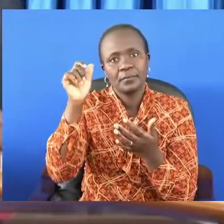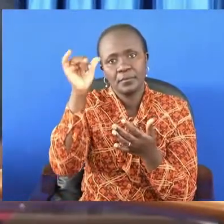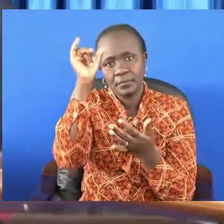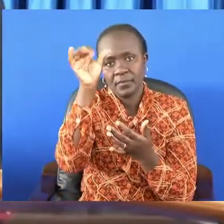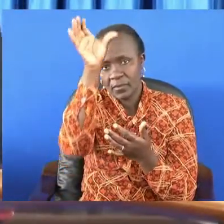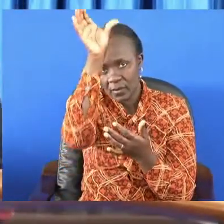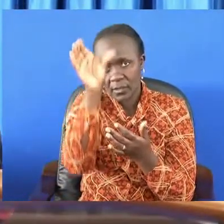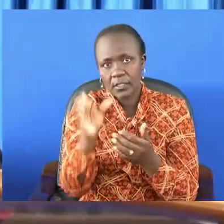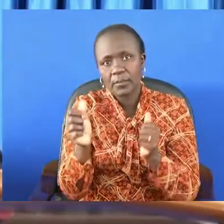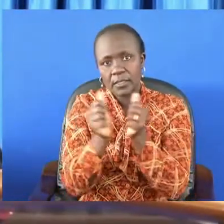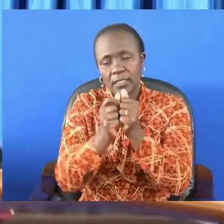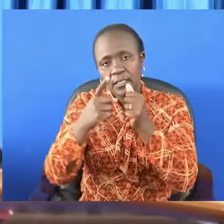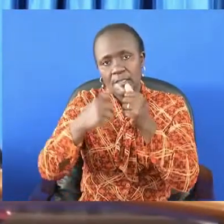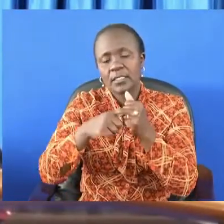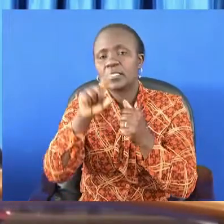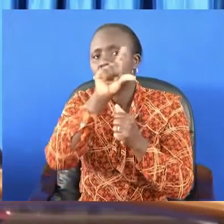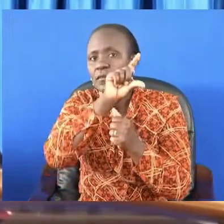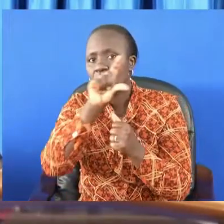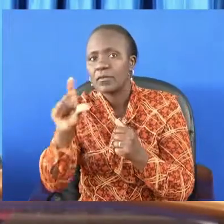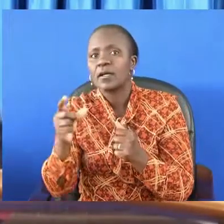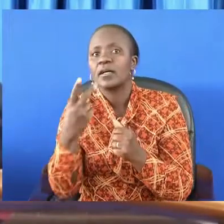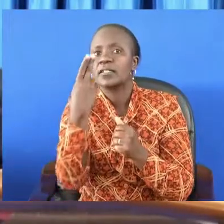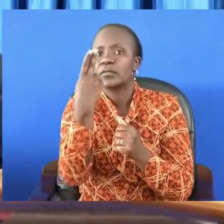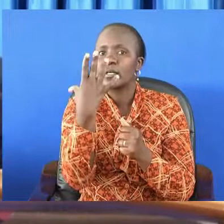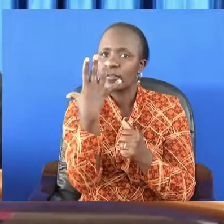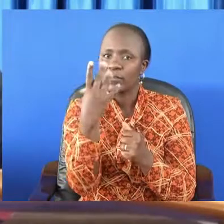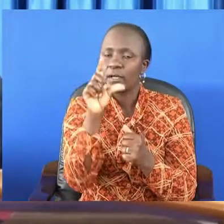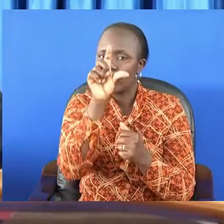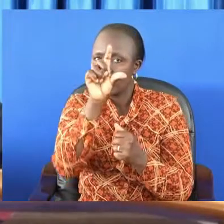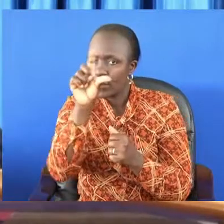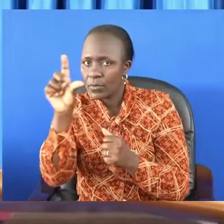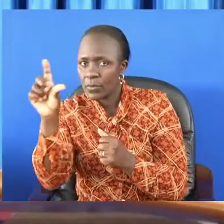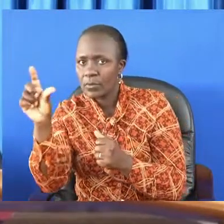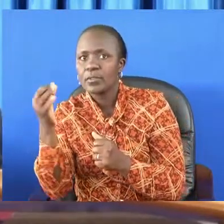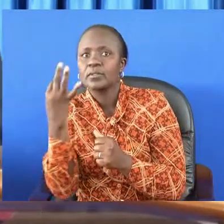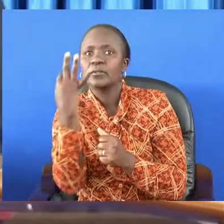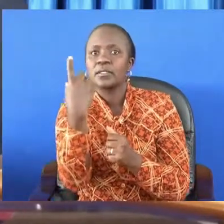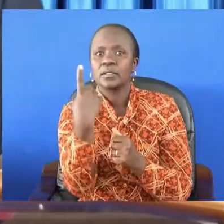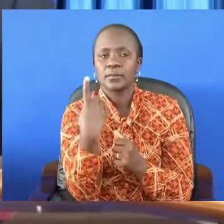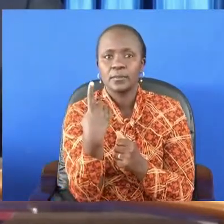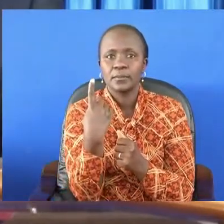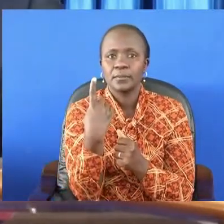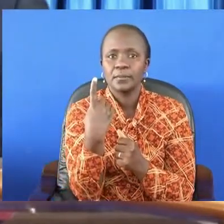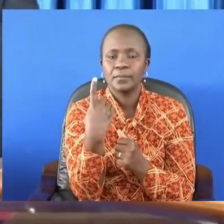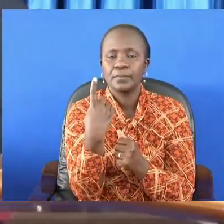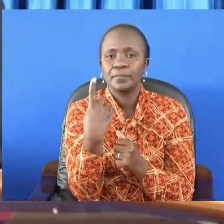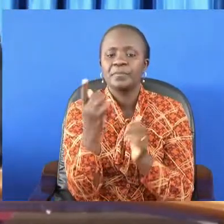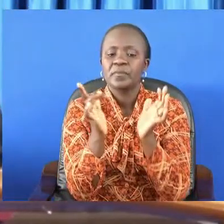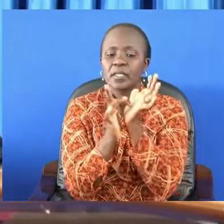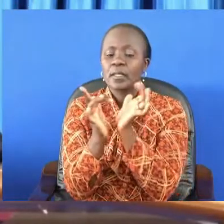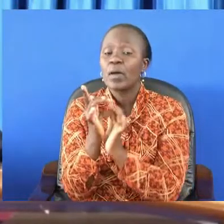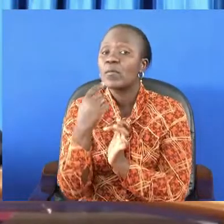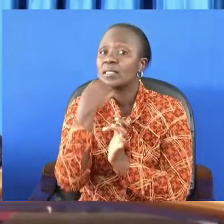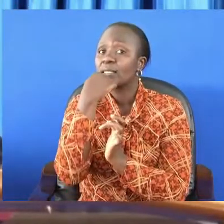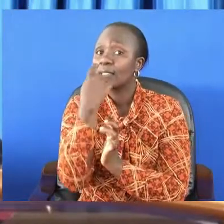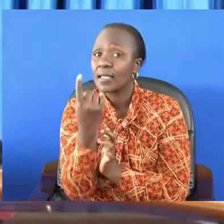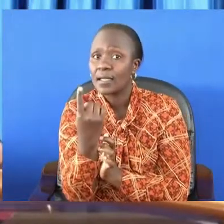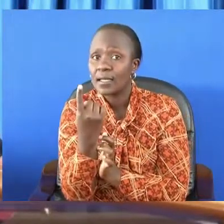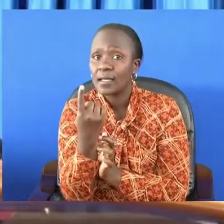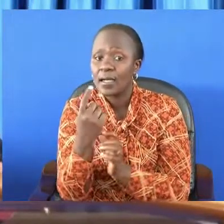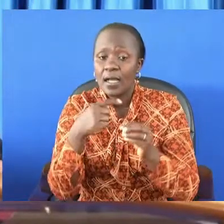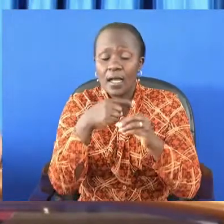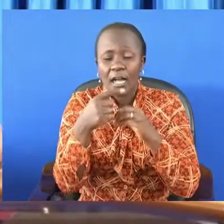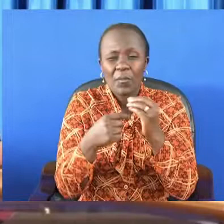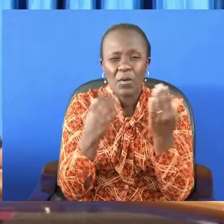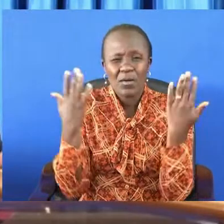16, verse 25 to verse 31. The Bible says,